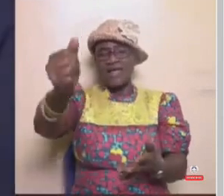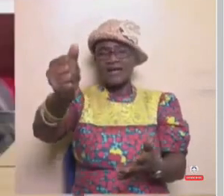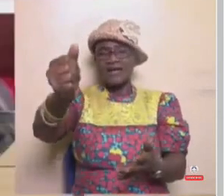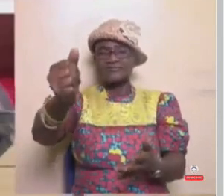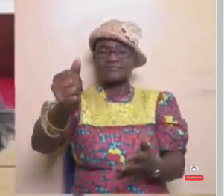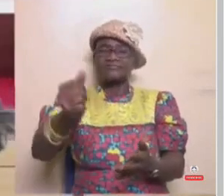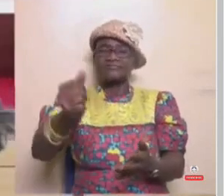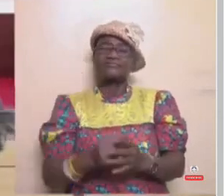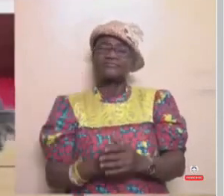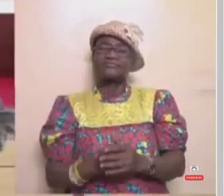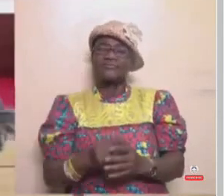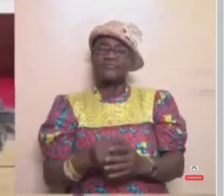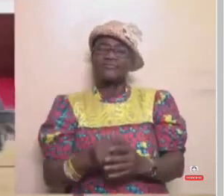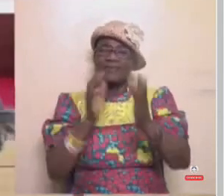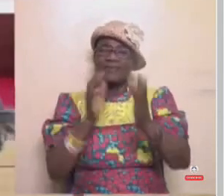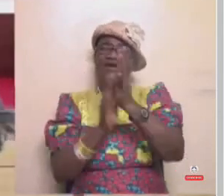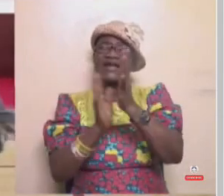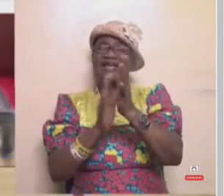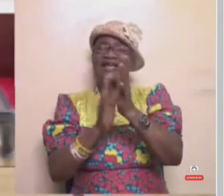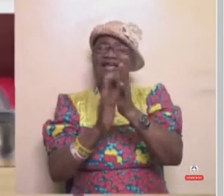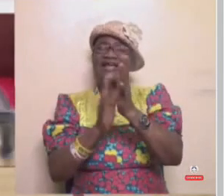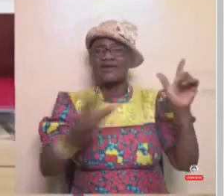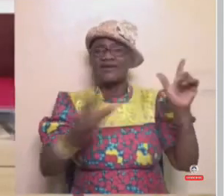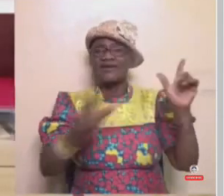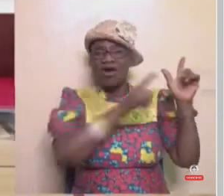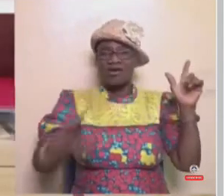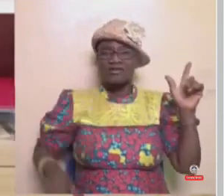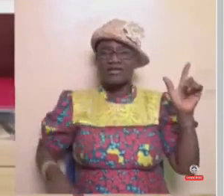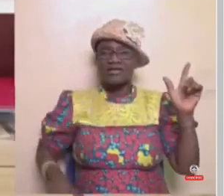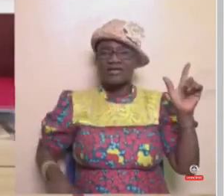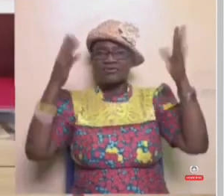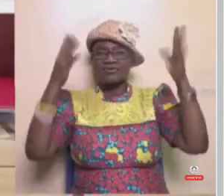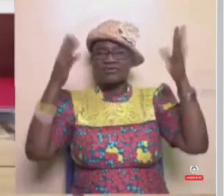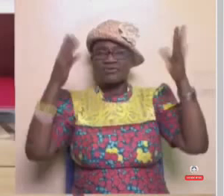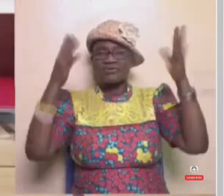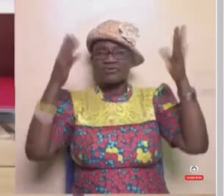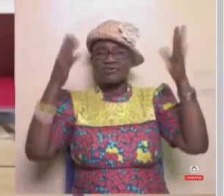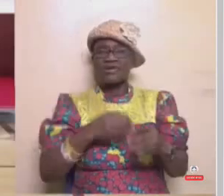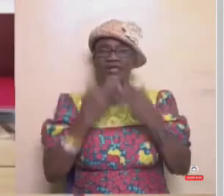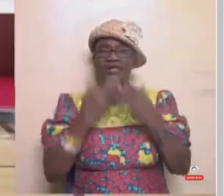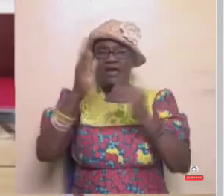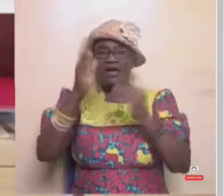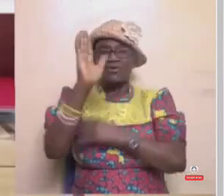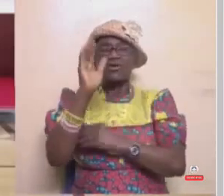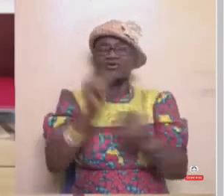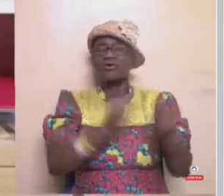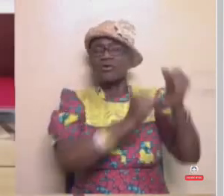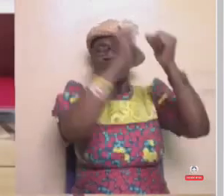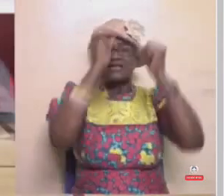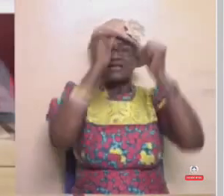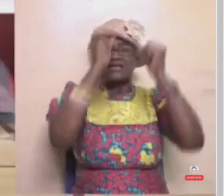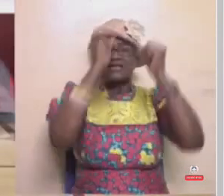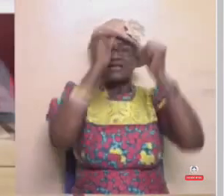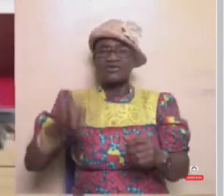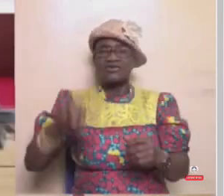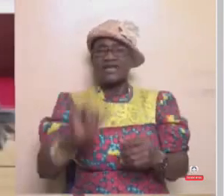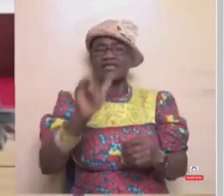Amen. Praise the Lord. Hallelujah. We thank God Almighty for yet another